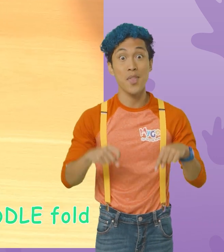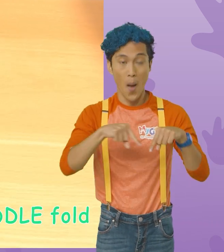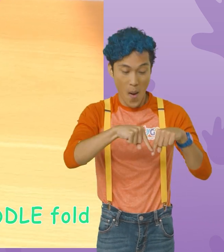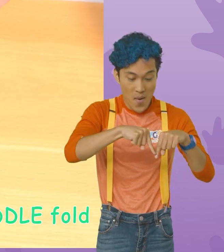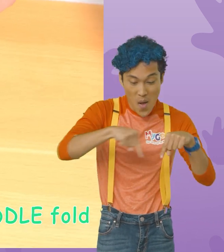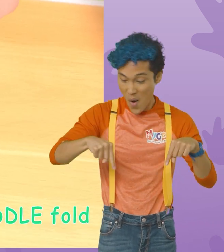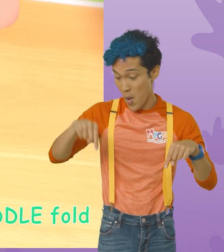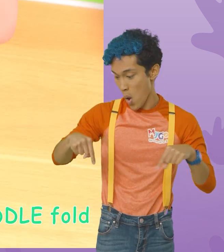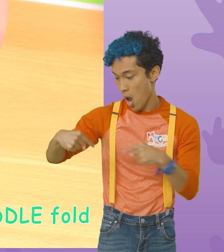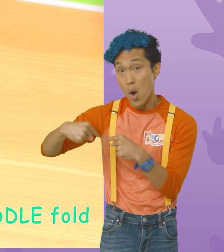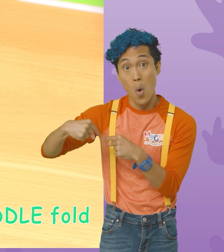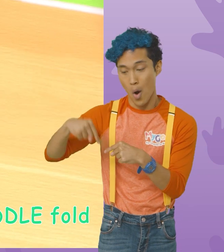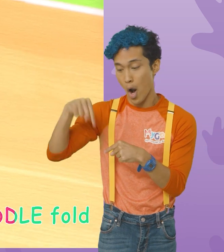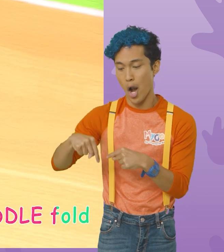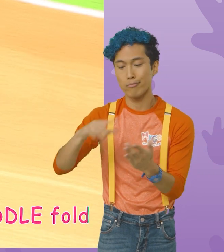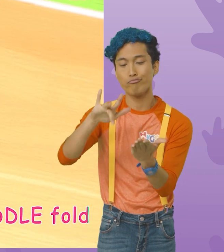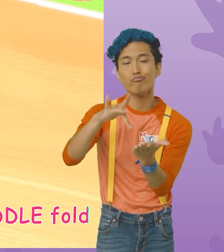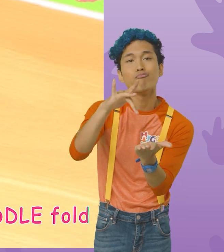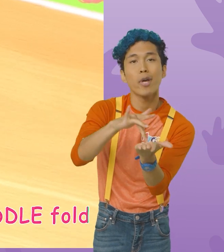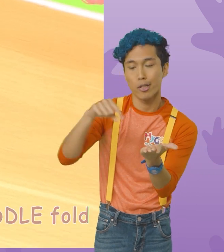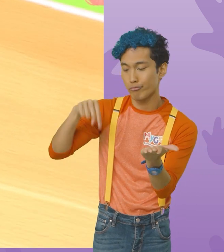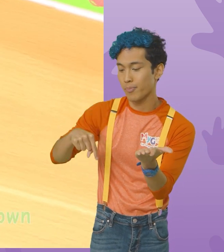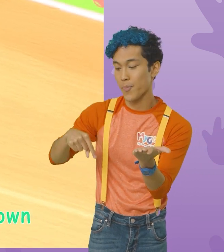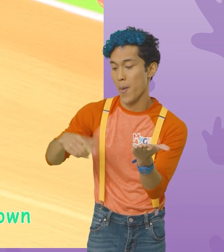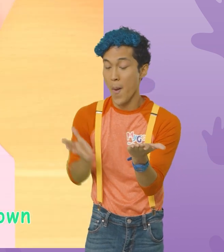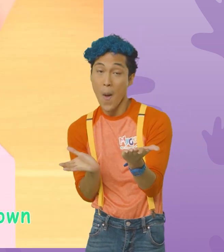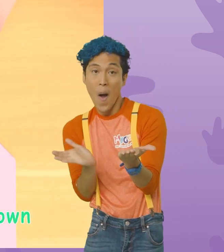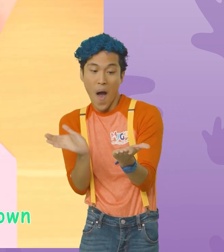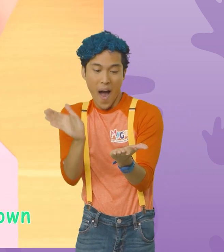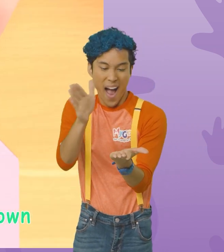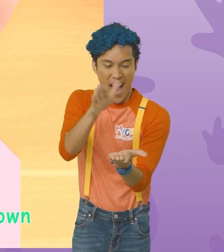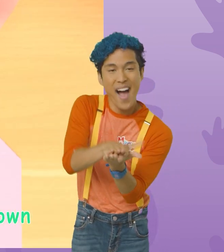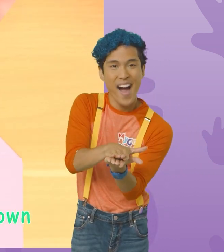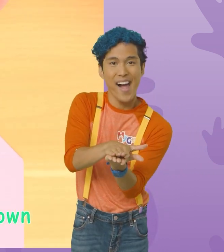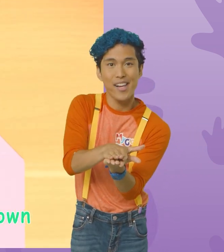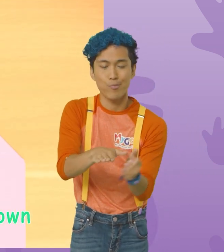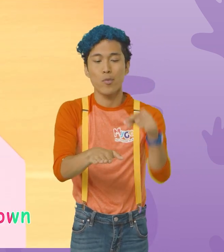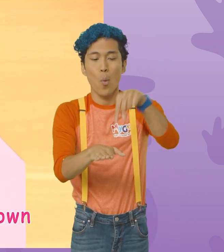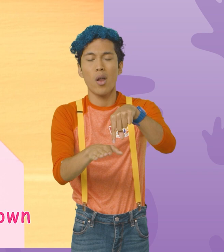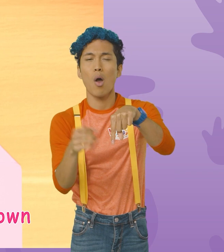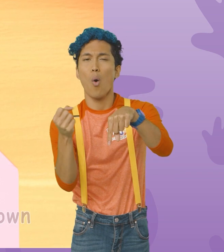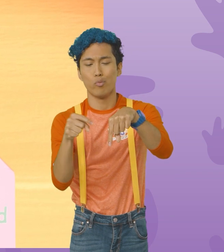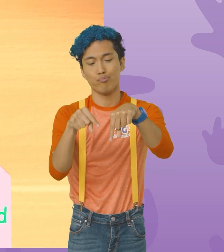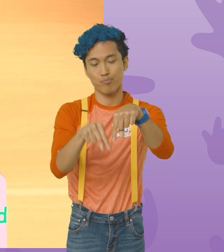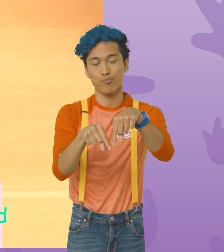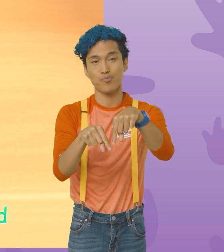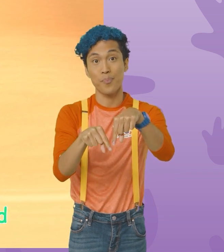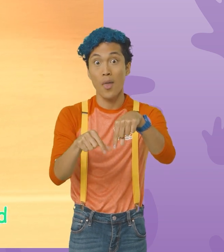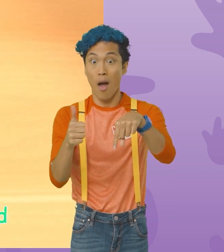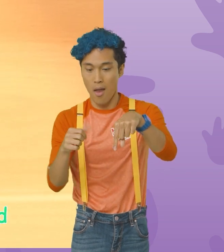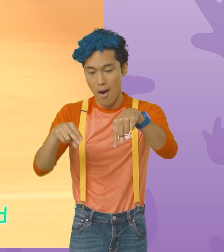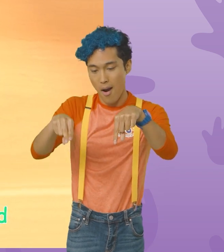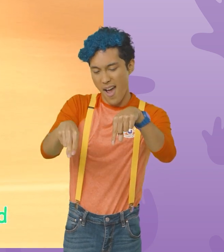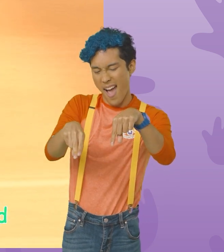Take one corner and drag it to the middle fold. With one hand, hold the corner down. The